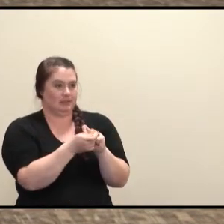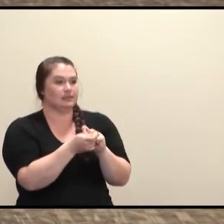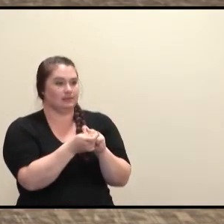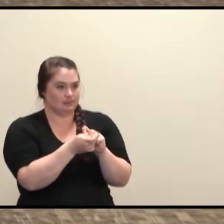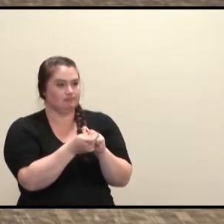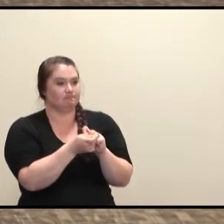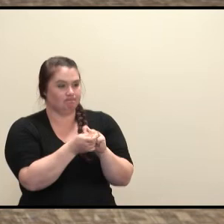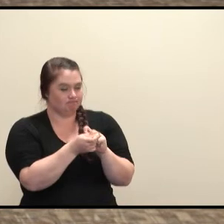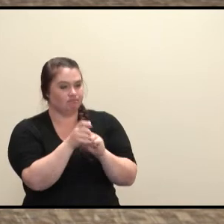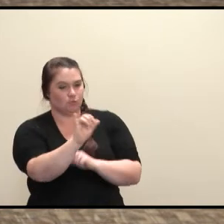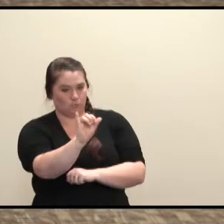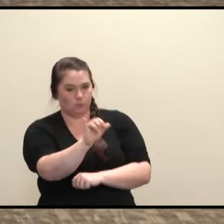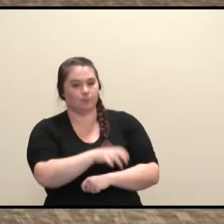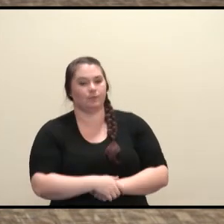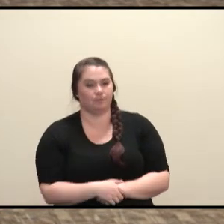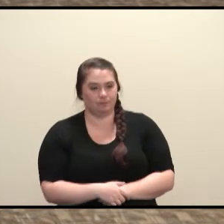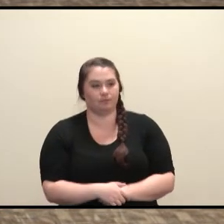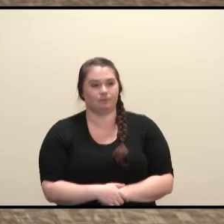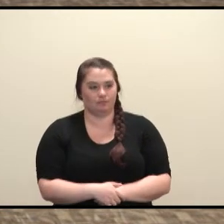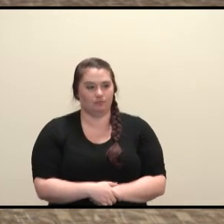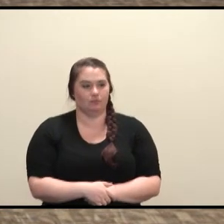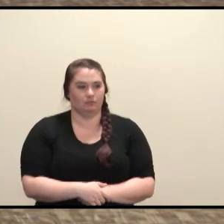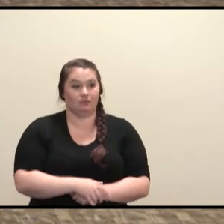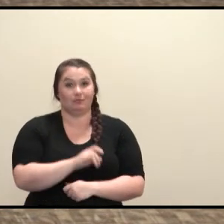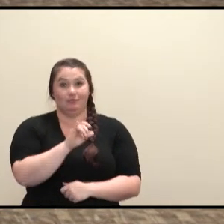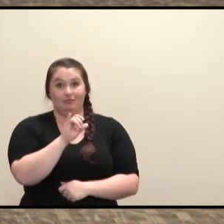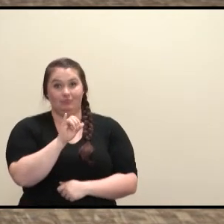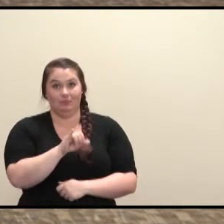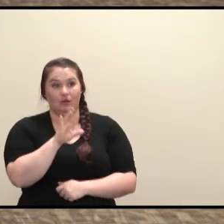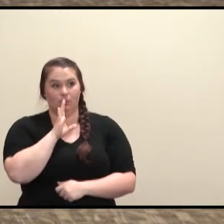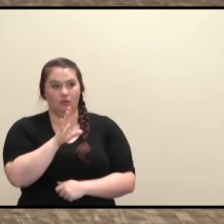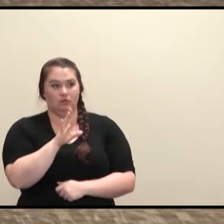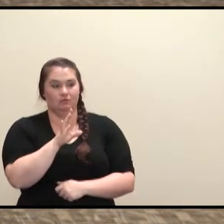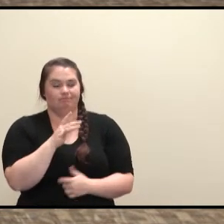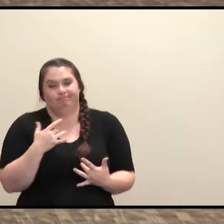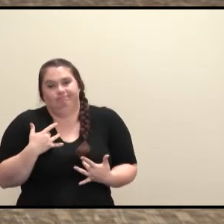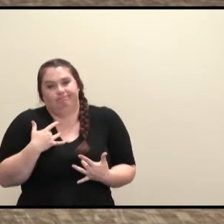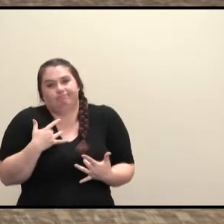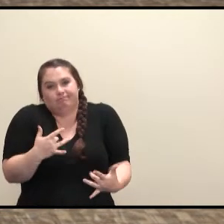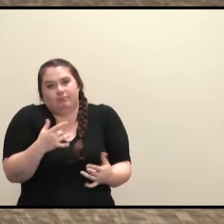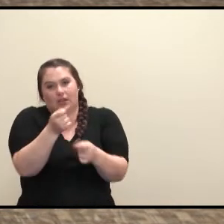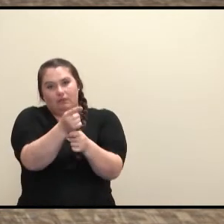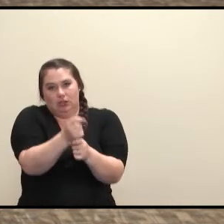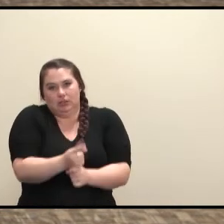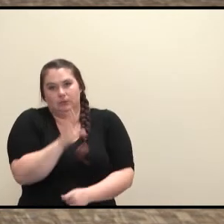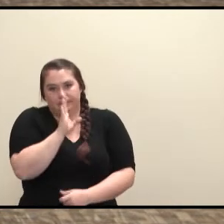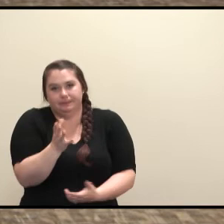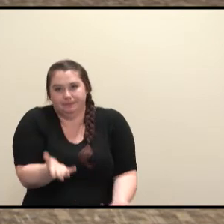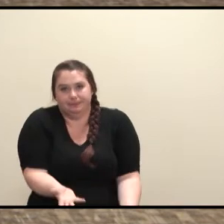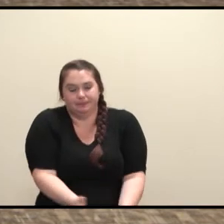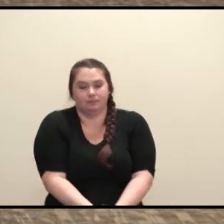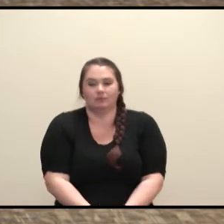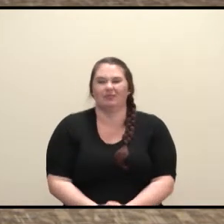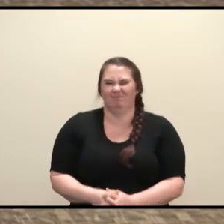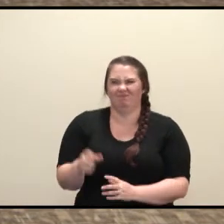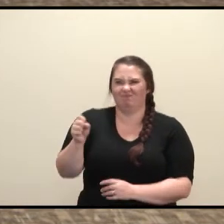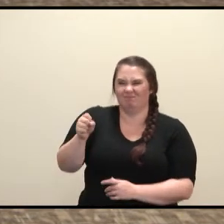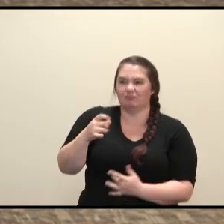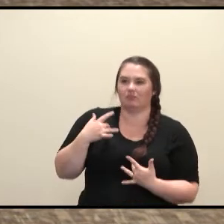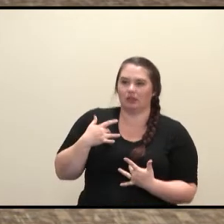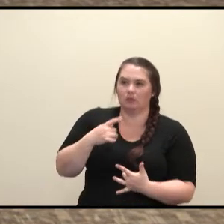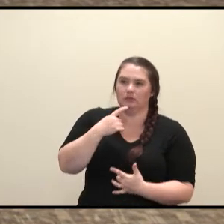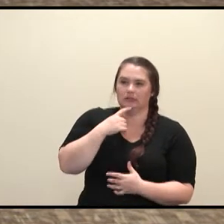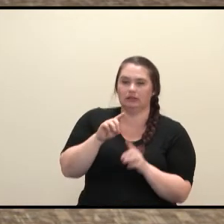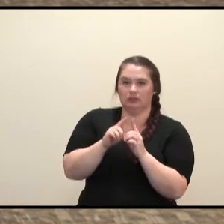And that will be pretty typical every year. Yeah, we typically say districts need